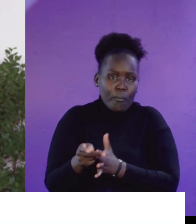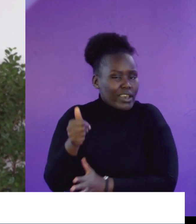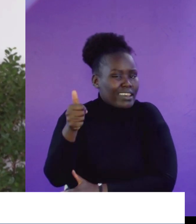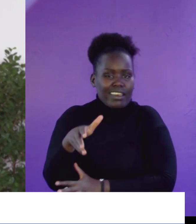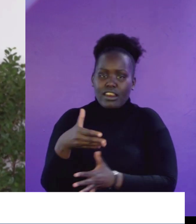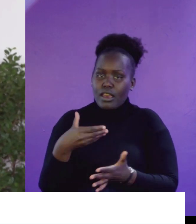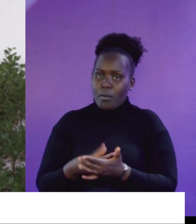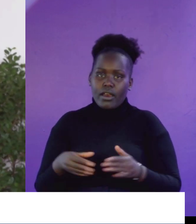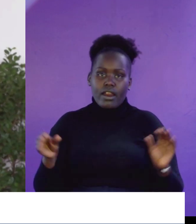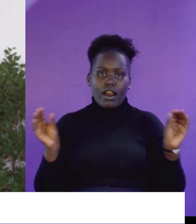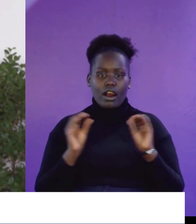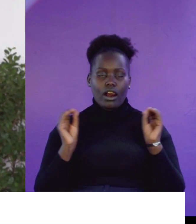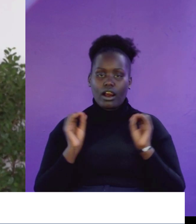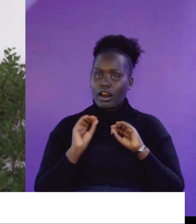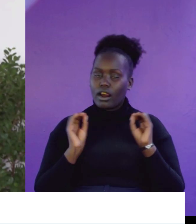yeyote.